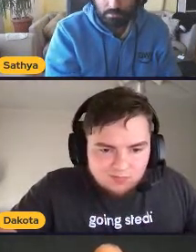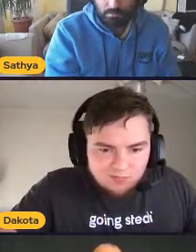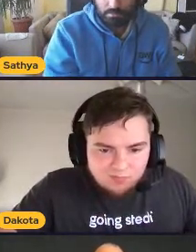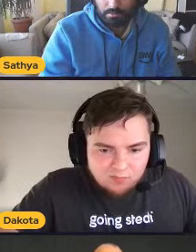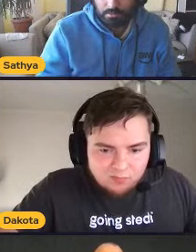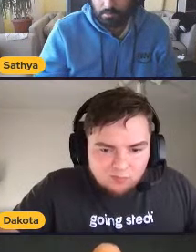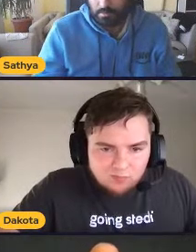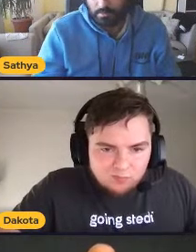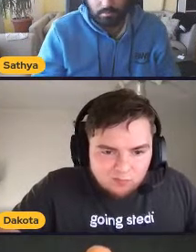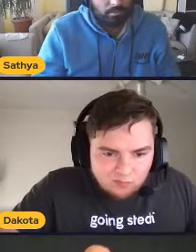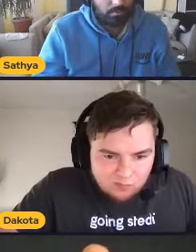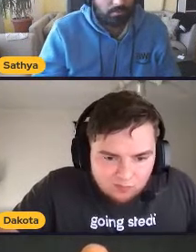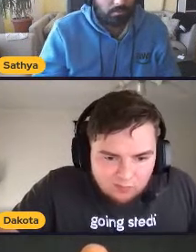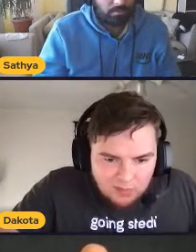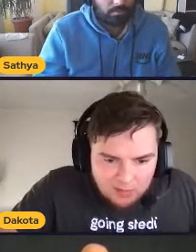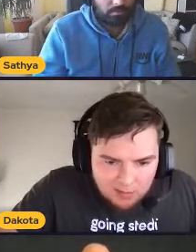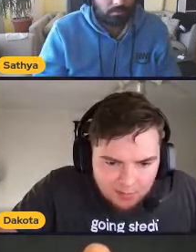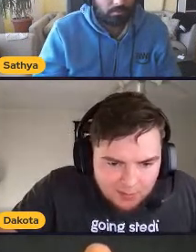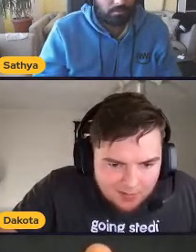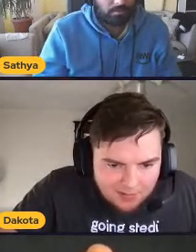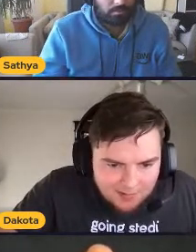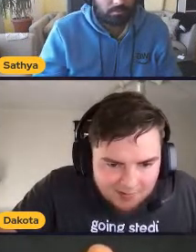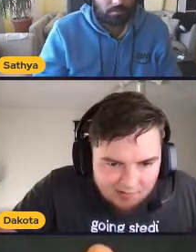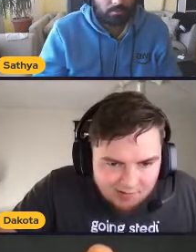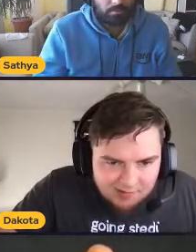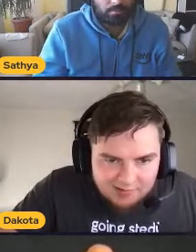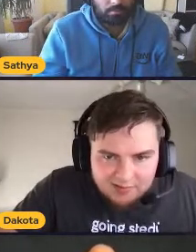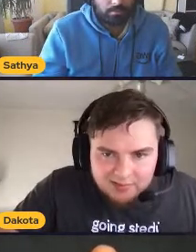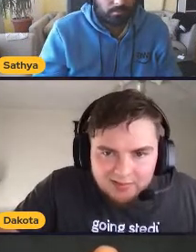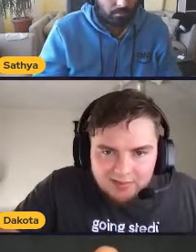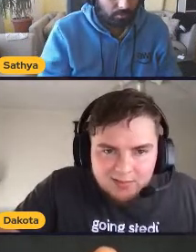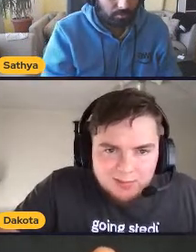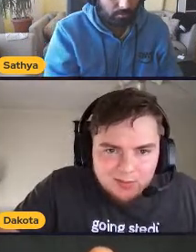big problem. It's always difficult and scary to know,